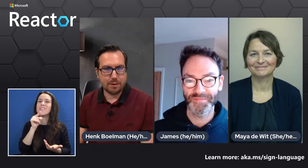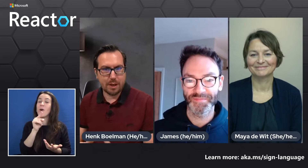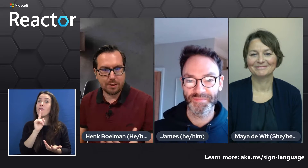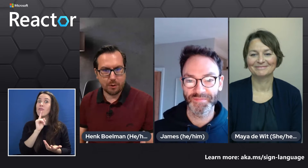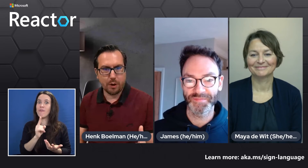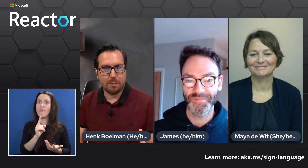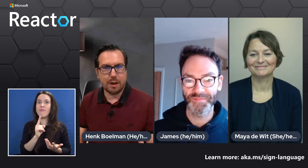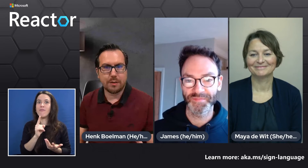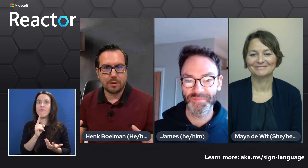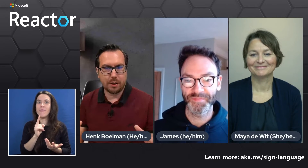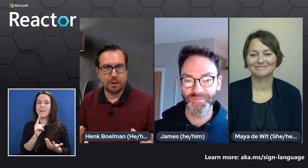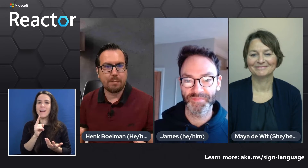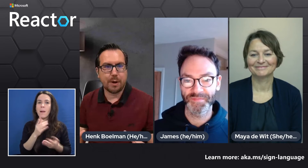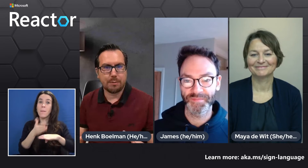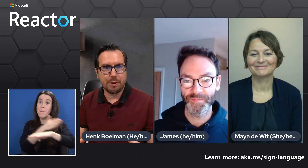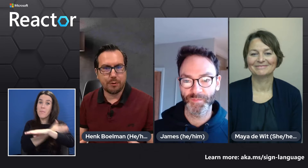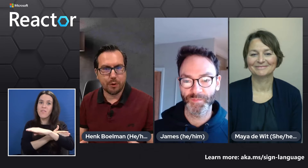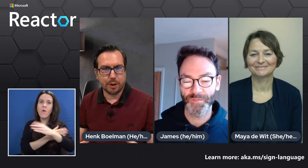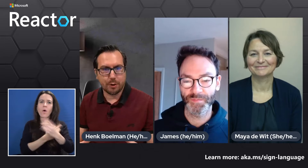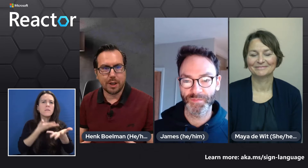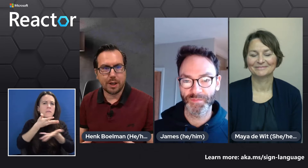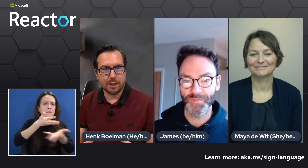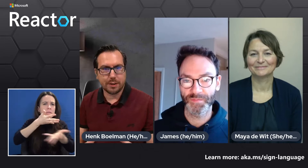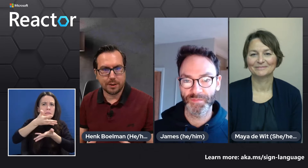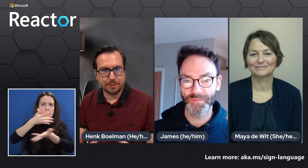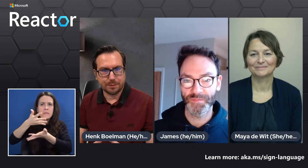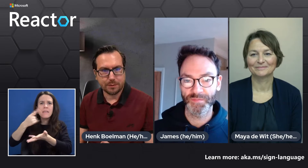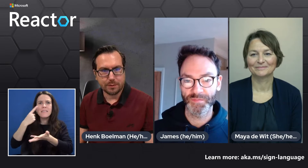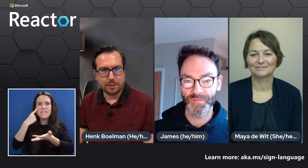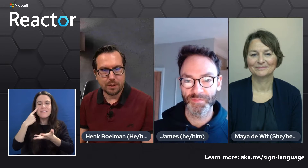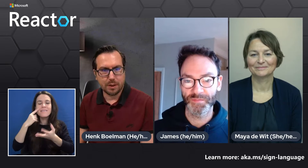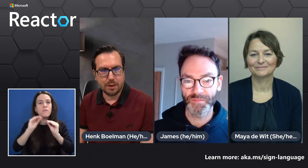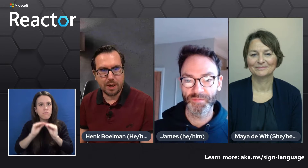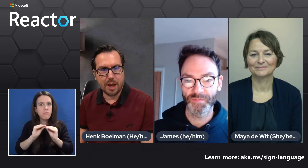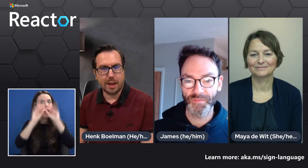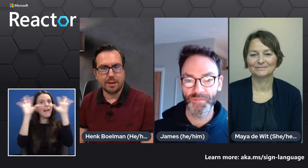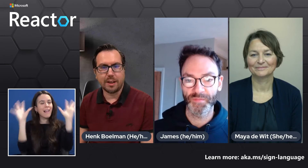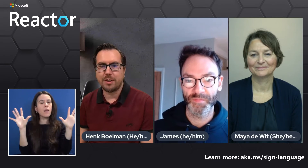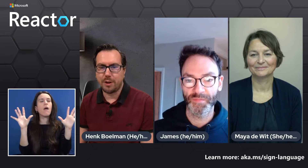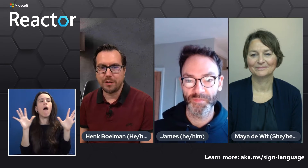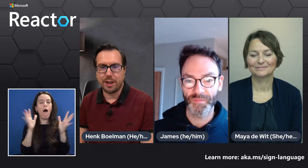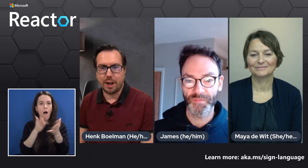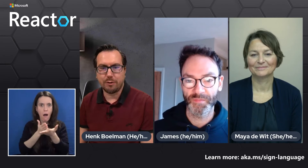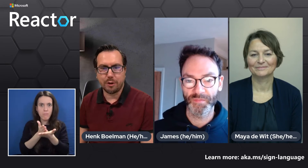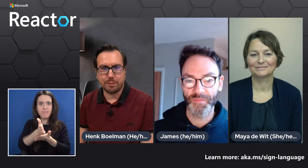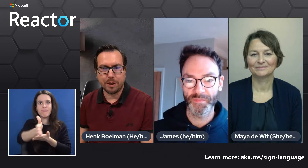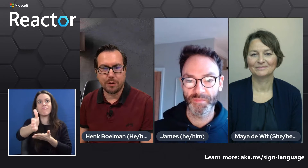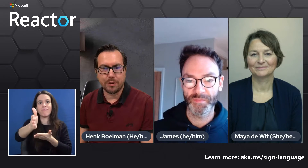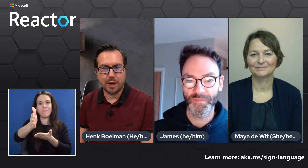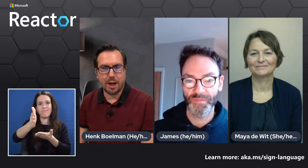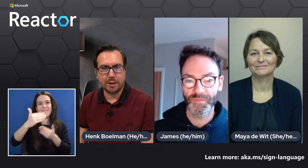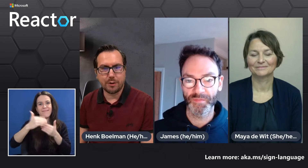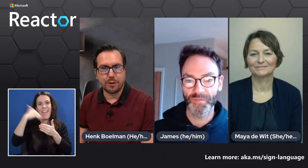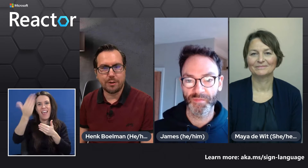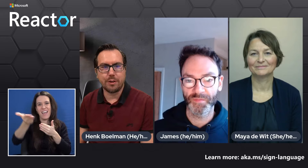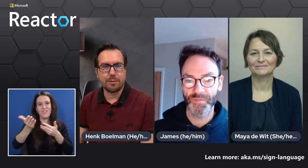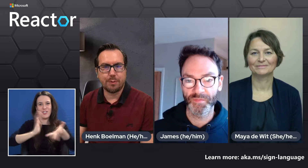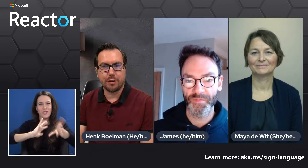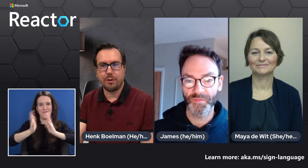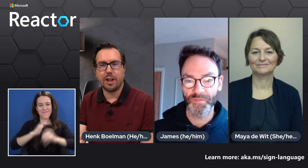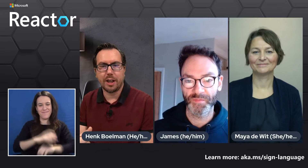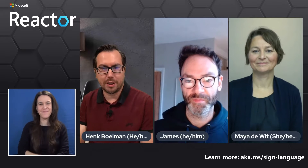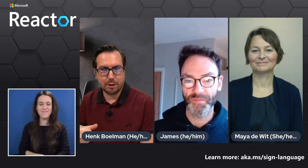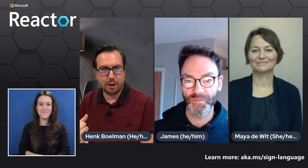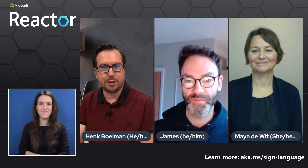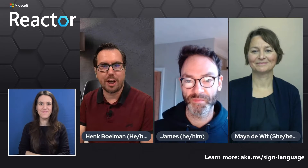that it is all about the part before the communication. And that is one thing I've learned, because I thought you just put